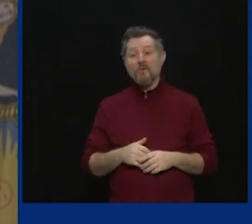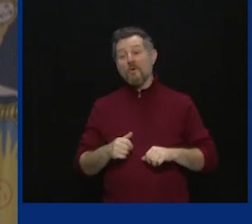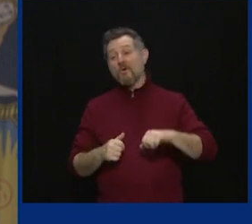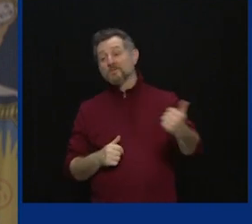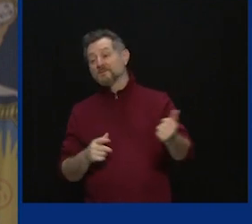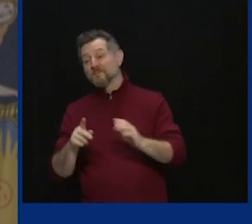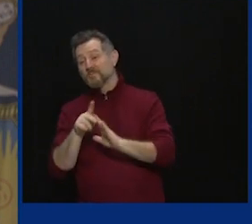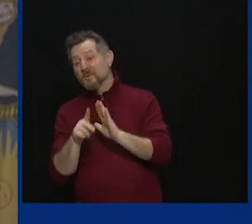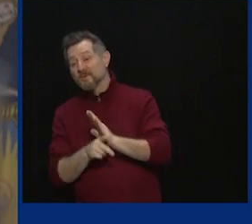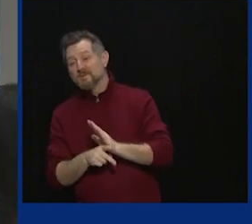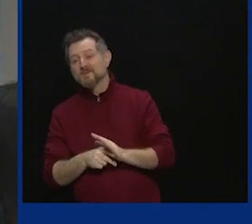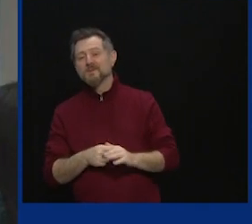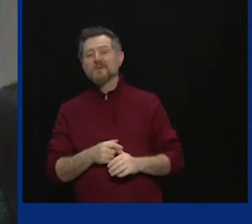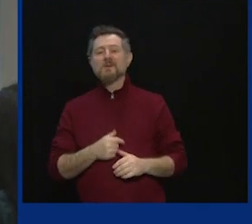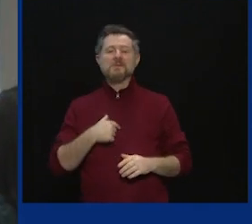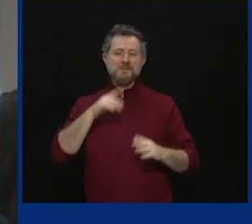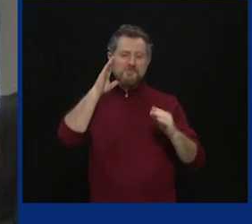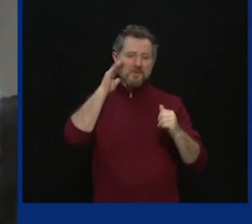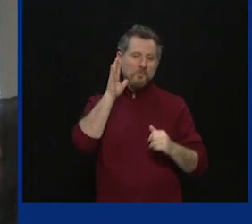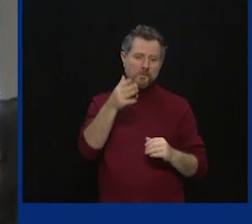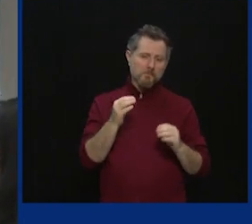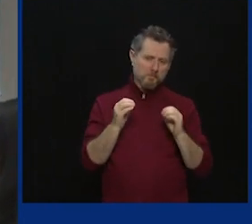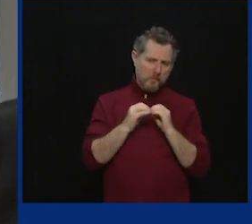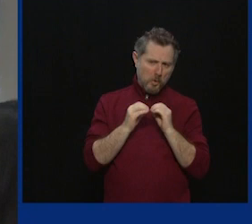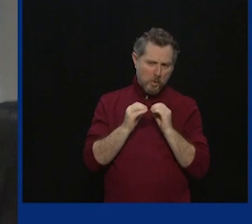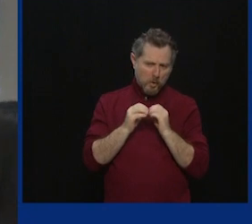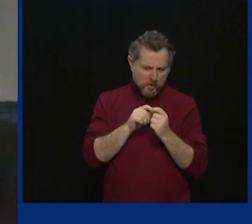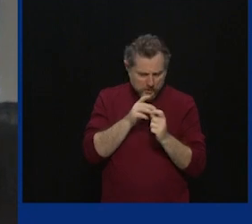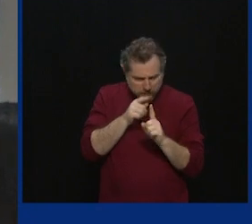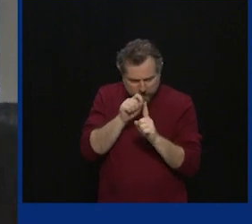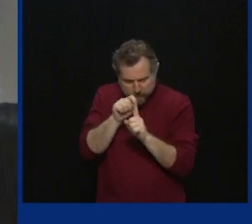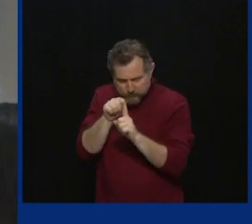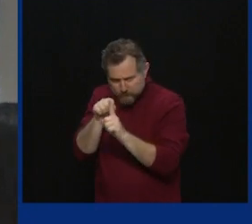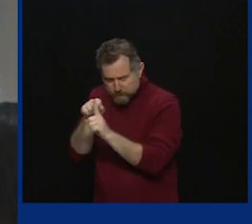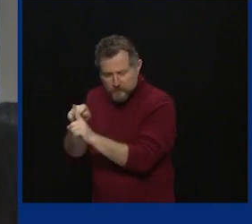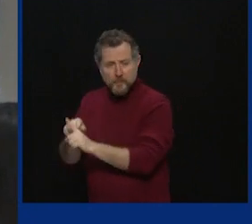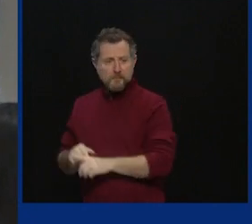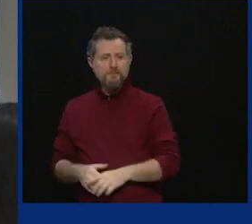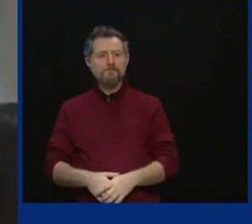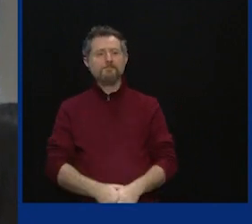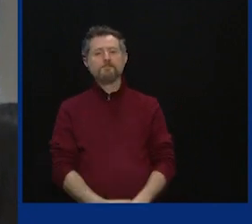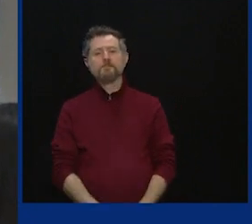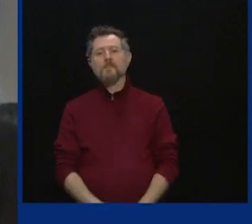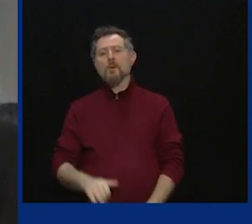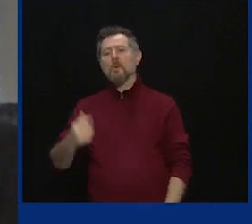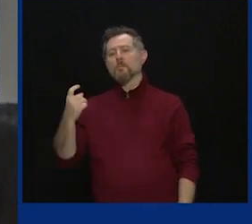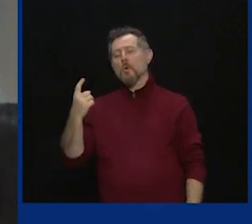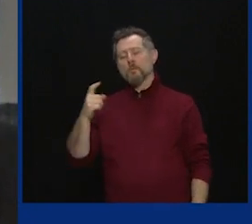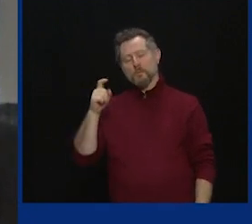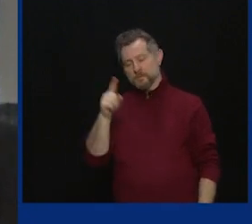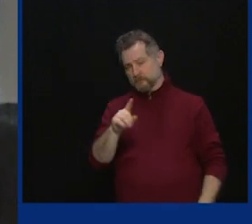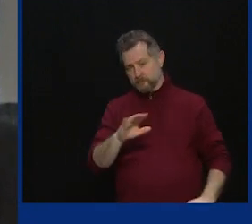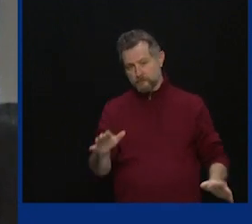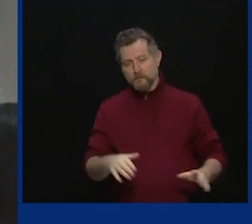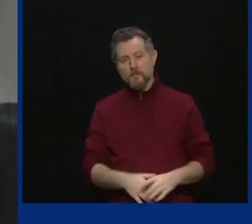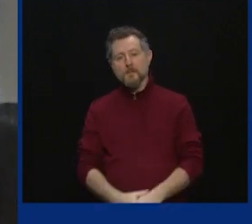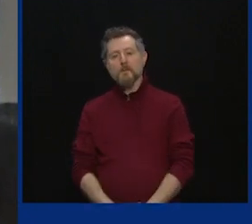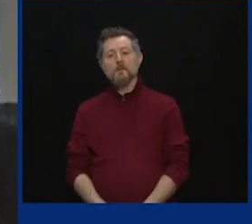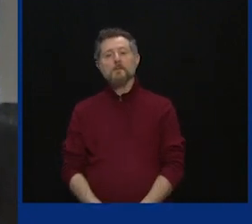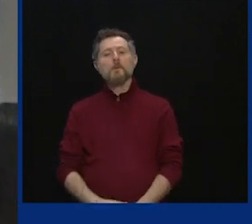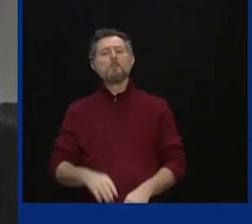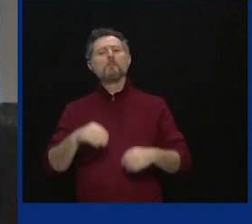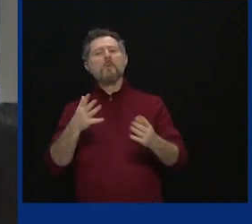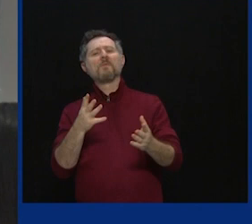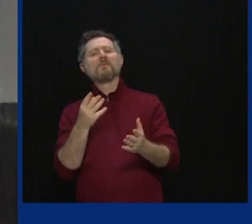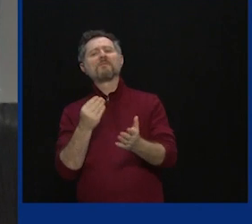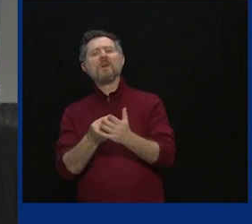what's going on there. Providing funding for counties to enforce the mandate, how